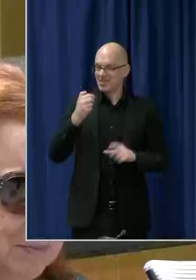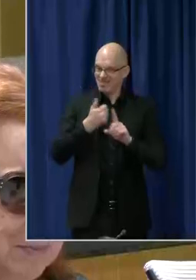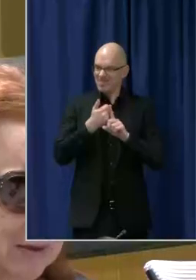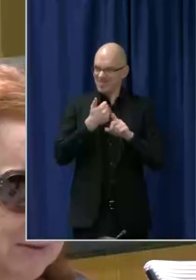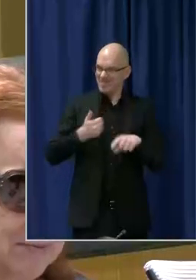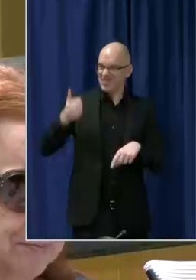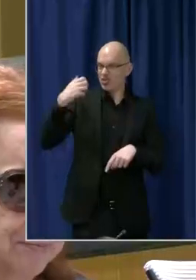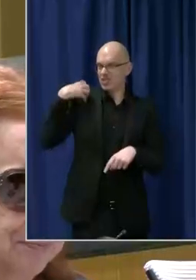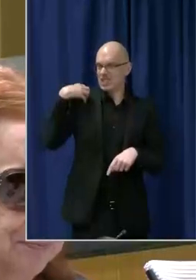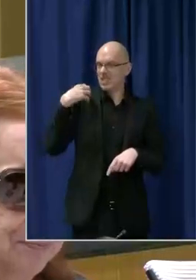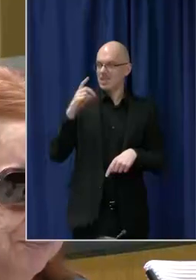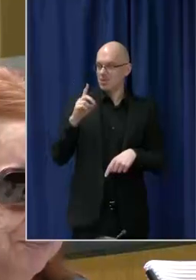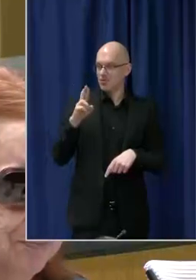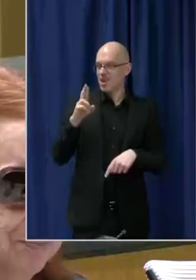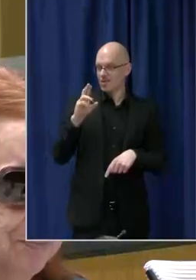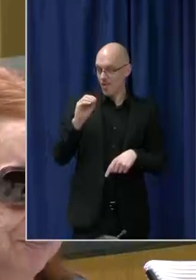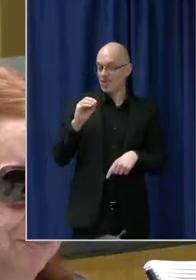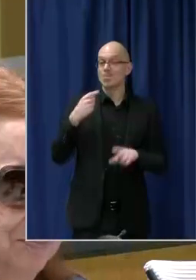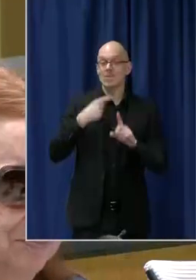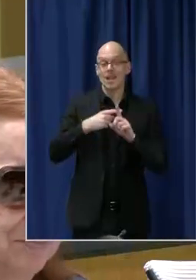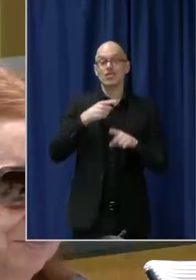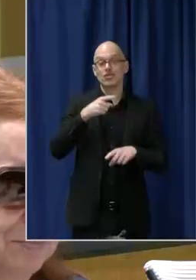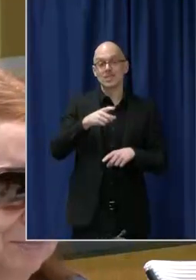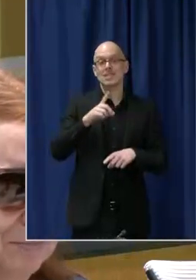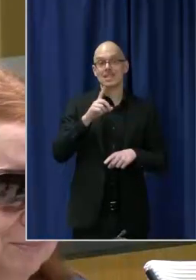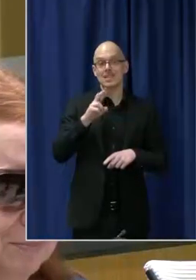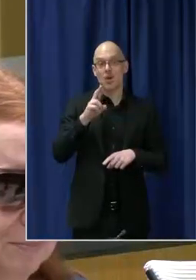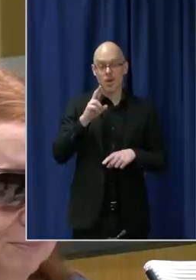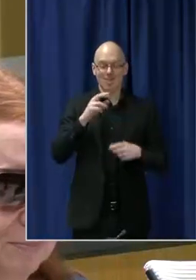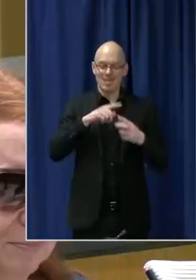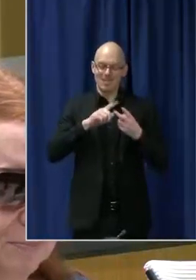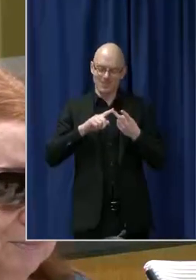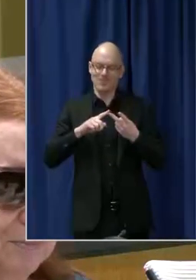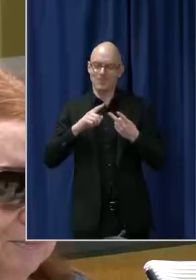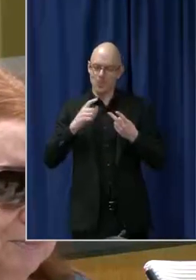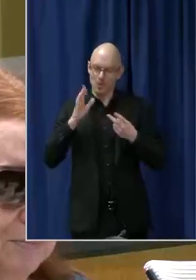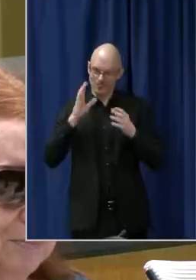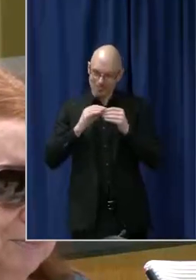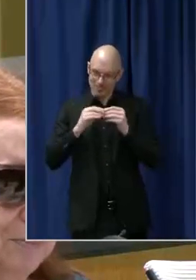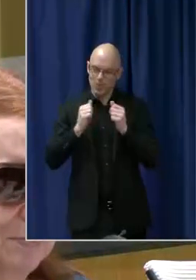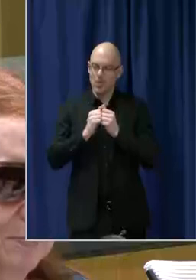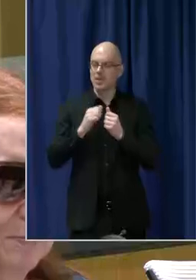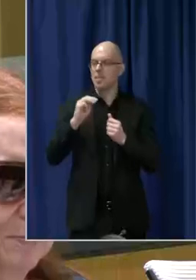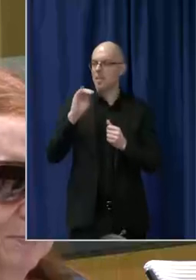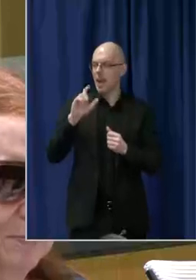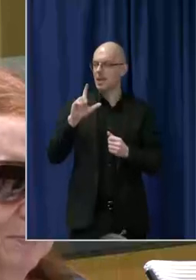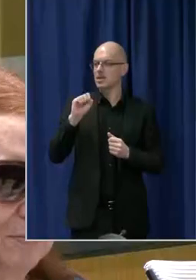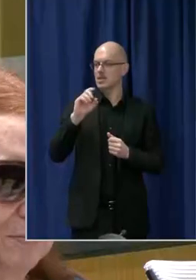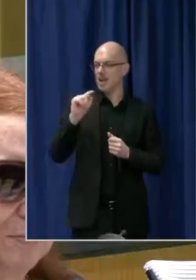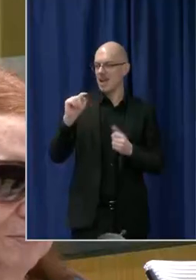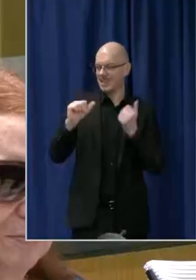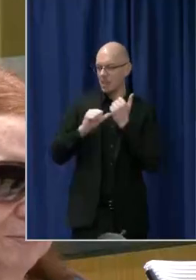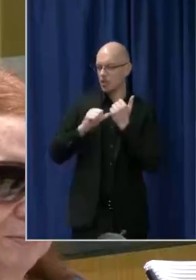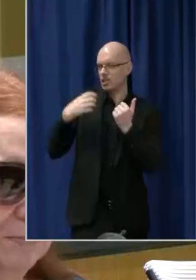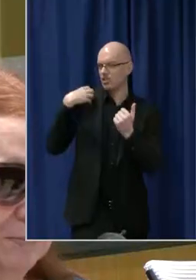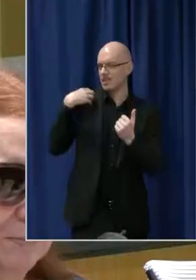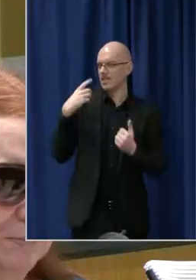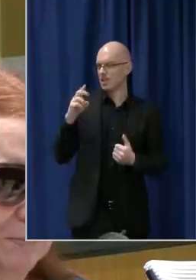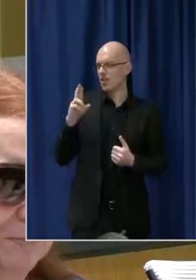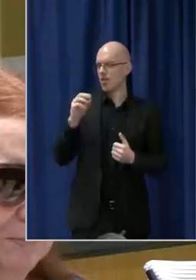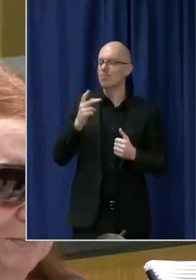Office, and DRO Deputy Chief Michael Scott, to give us some updates on FCC actions over the past several